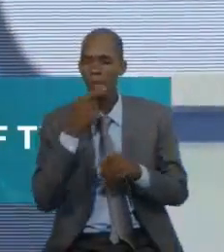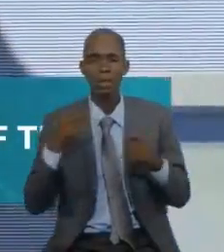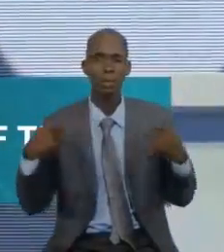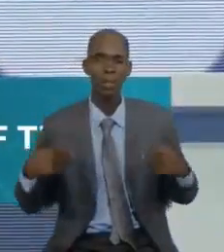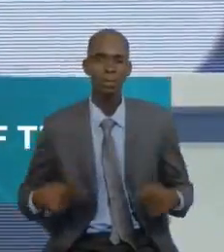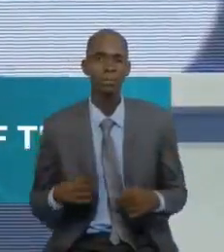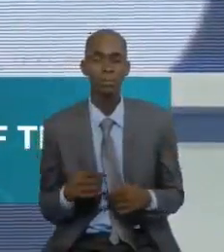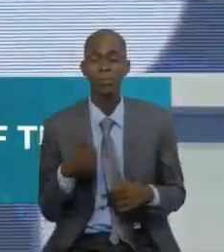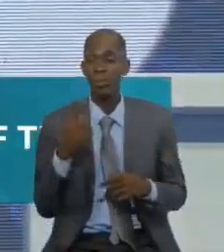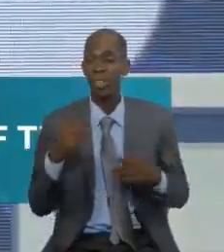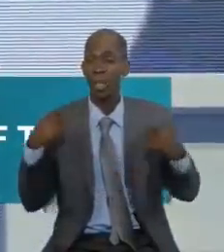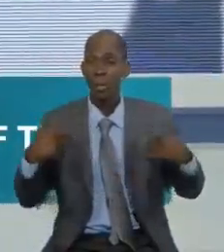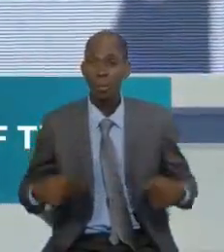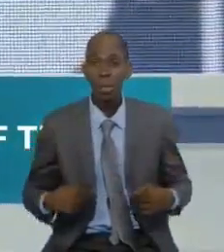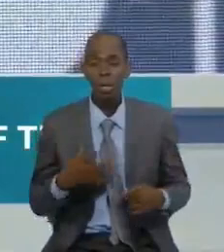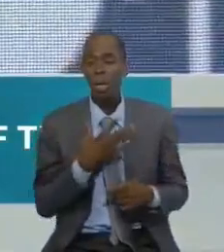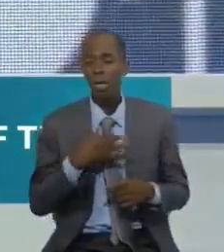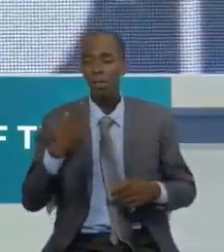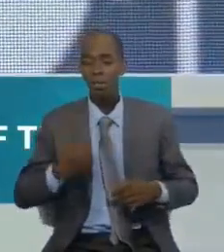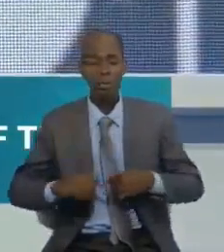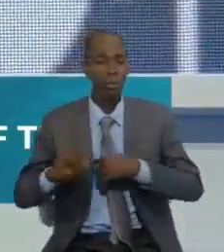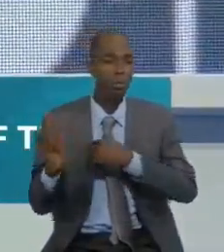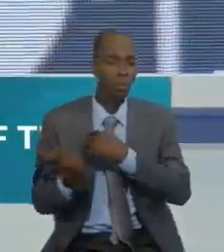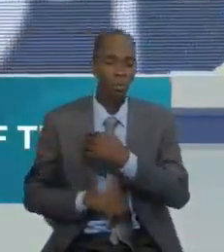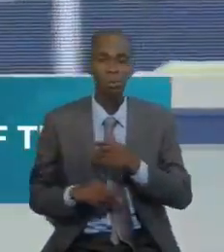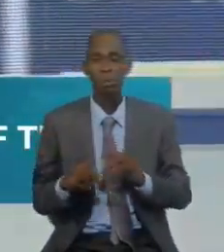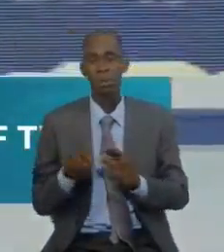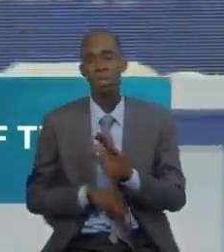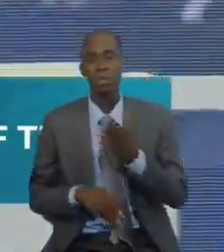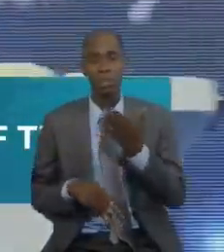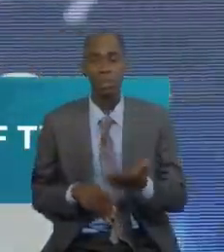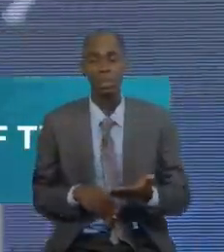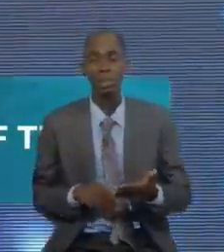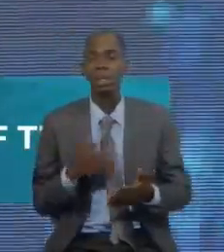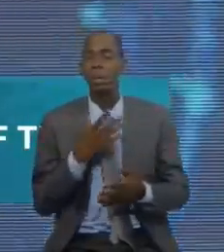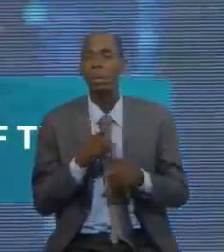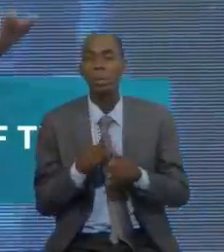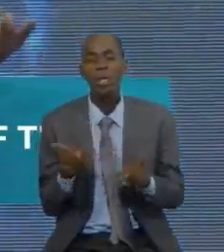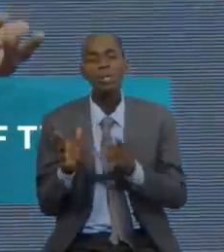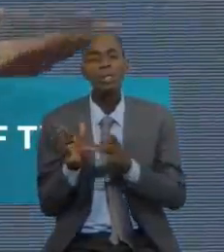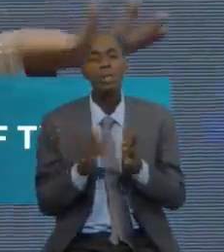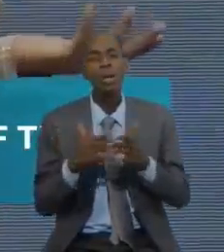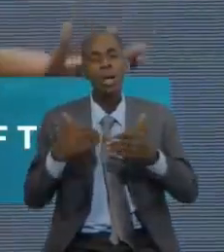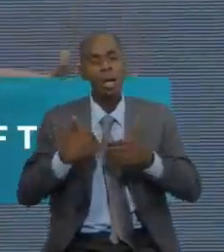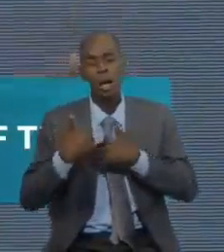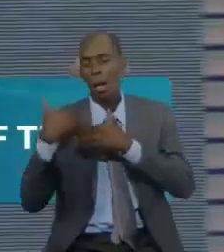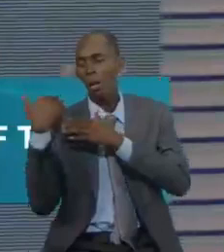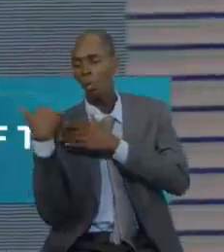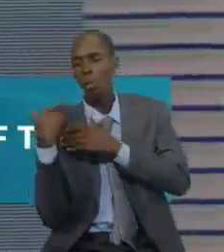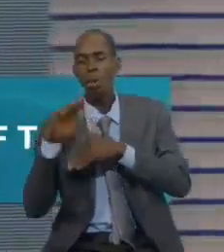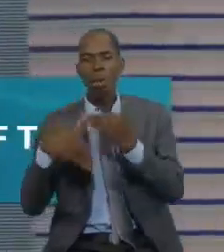The pain and the torment. But Jesus has borne that for you and for